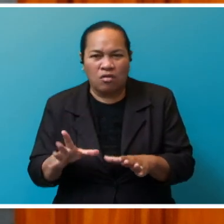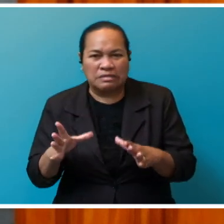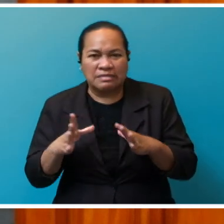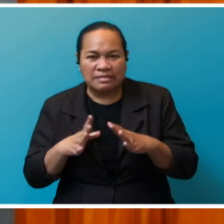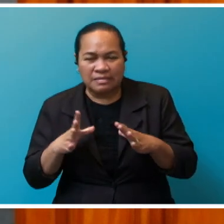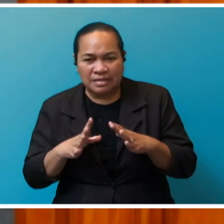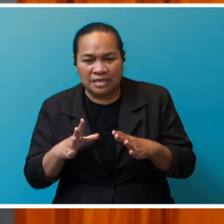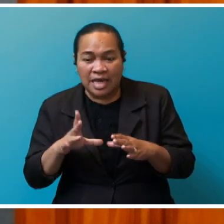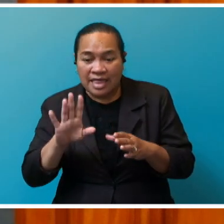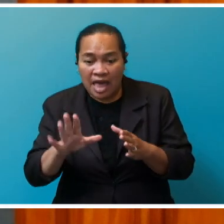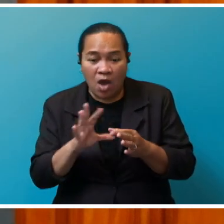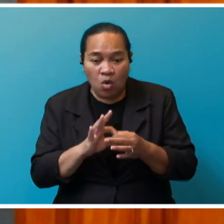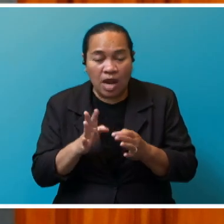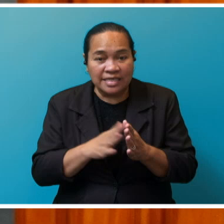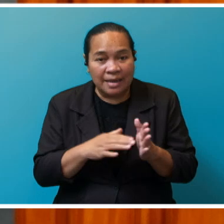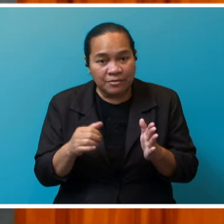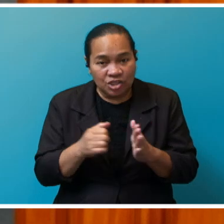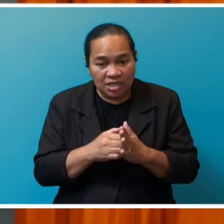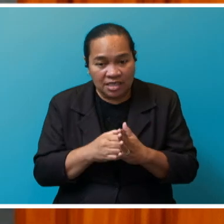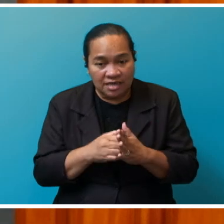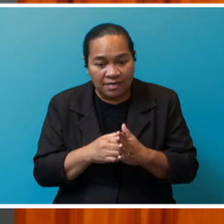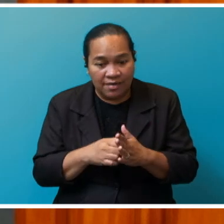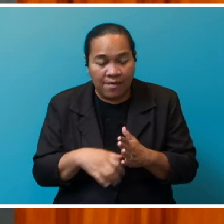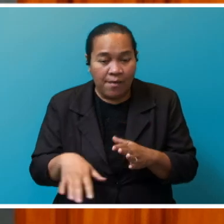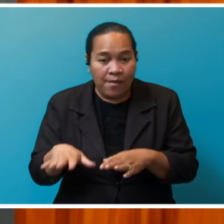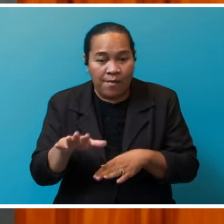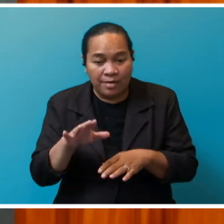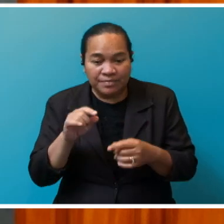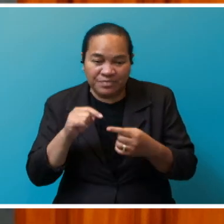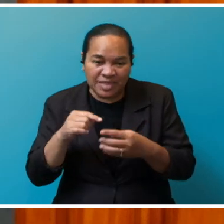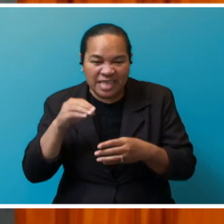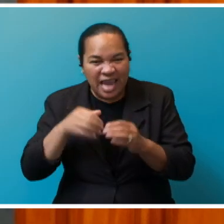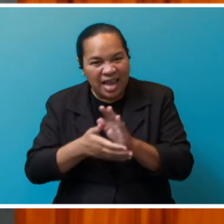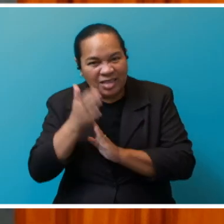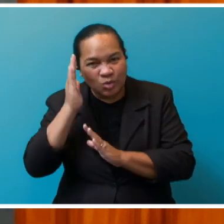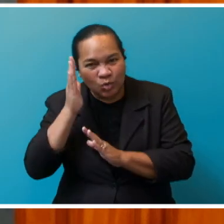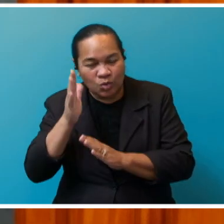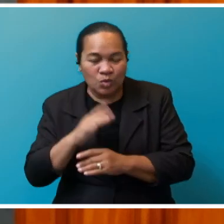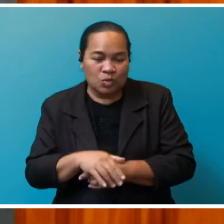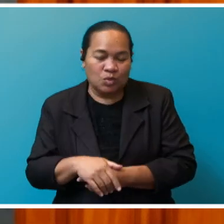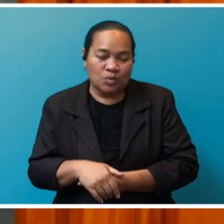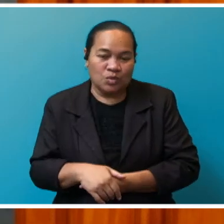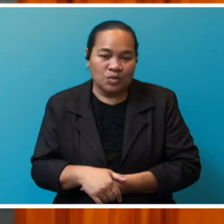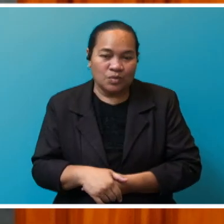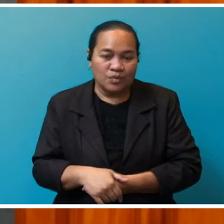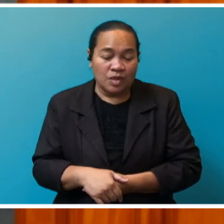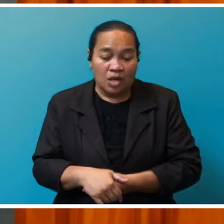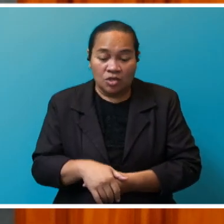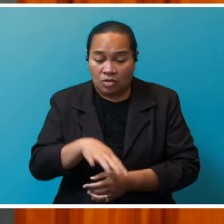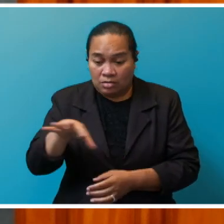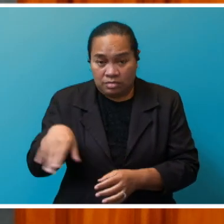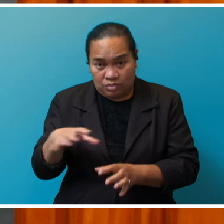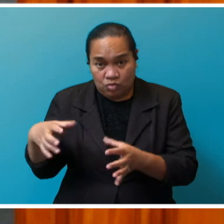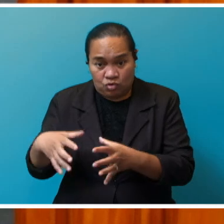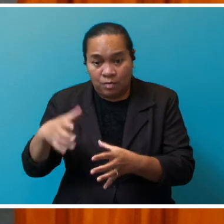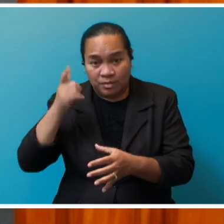subject areas in the secondary schools, Mr. Speaker, sir. These teachers,